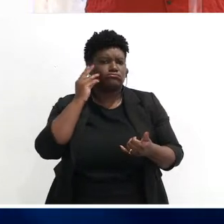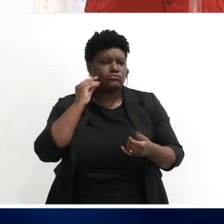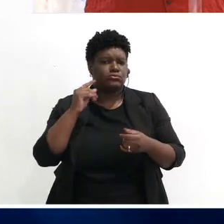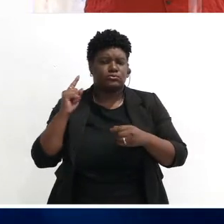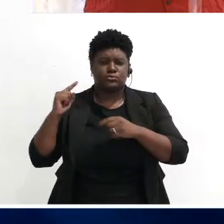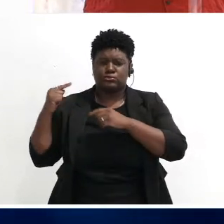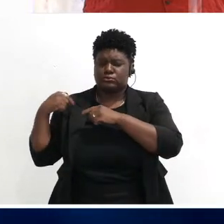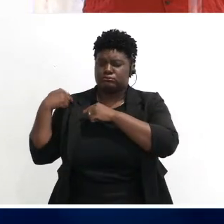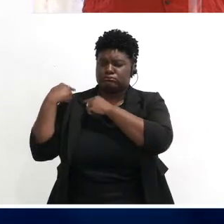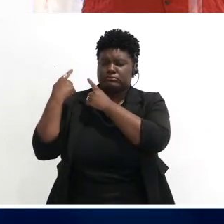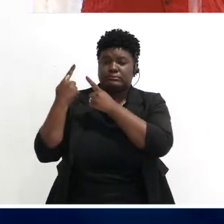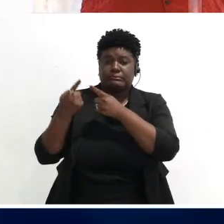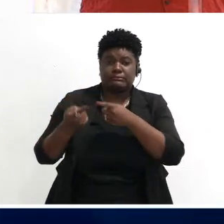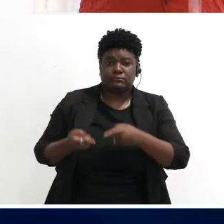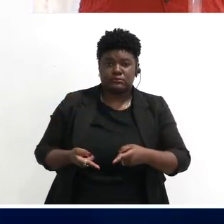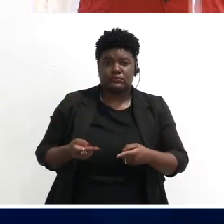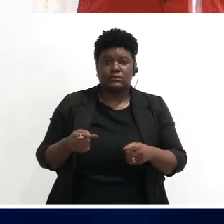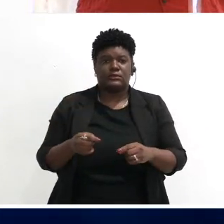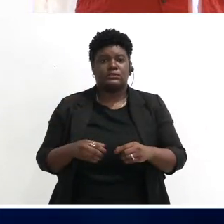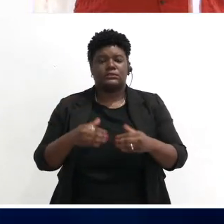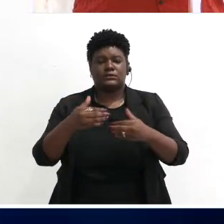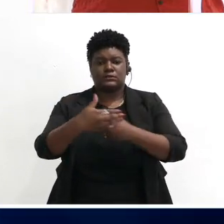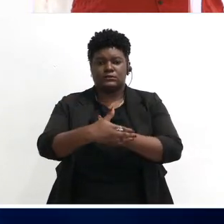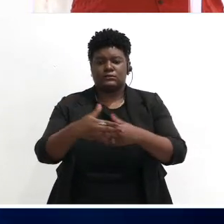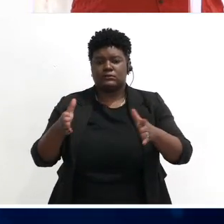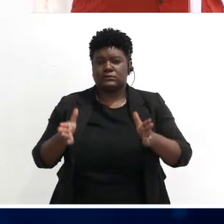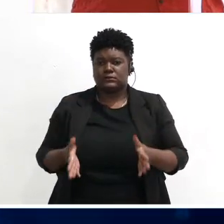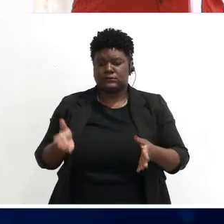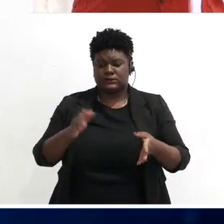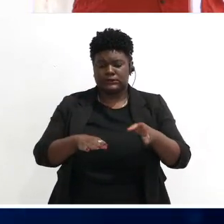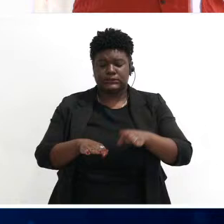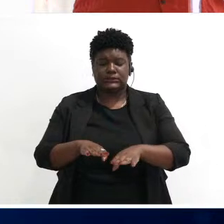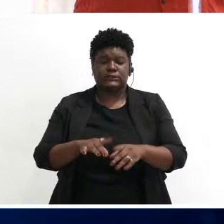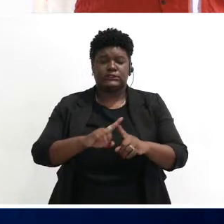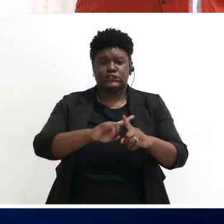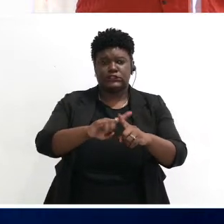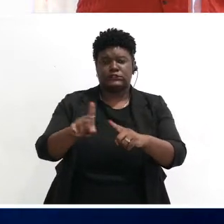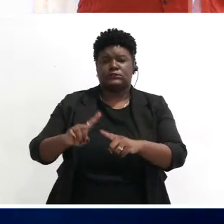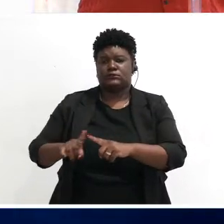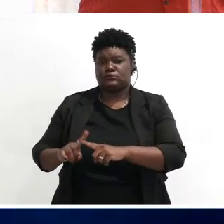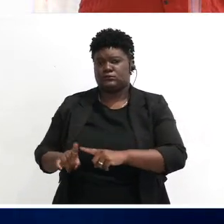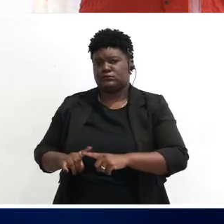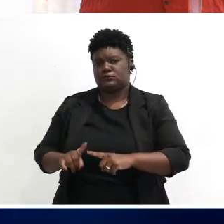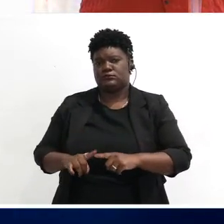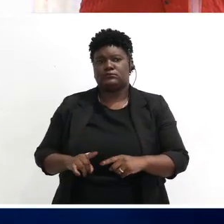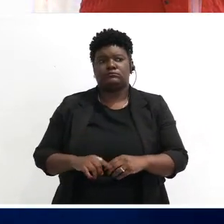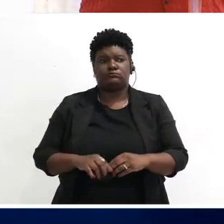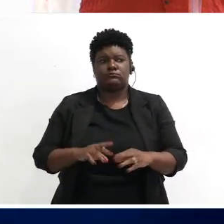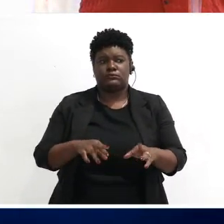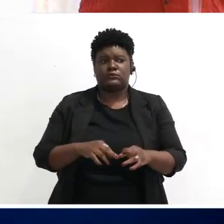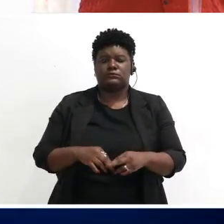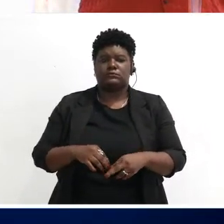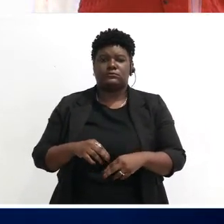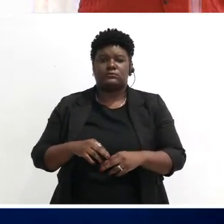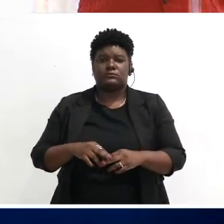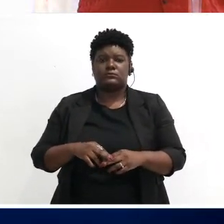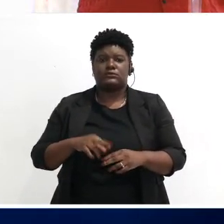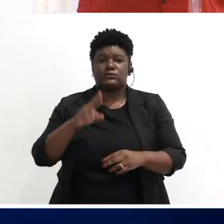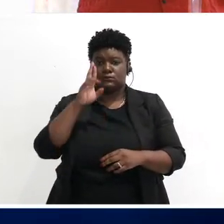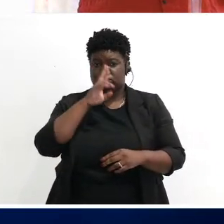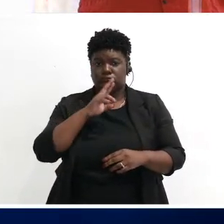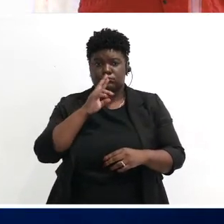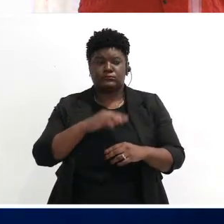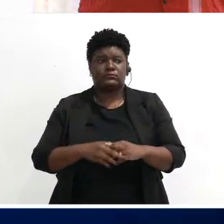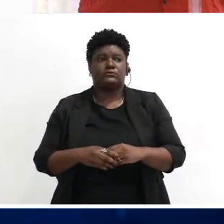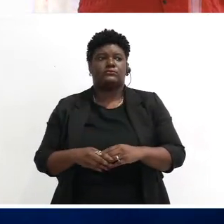of packages. So you can see that pink color was some of the original through-hole packages that I